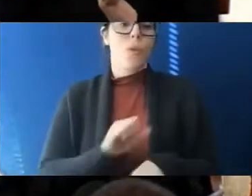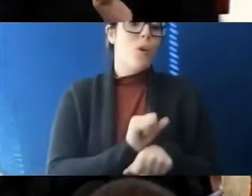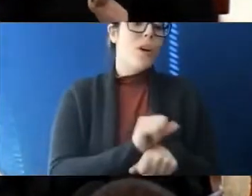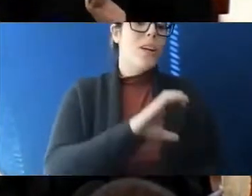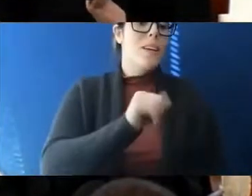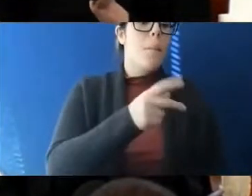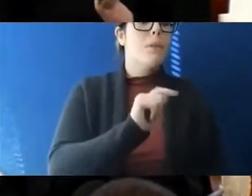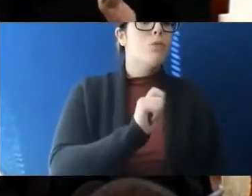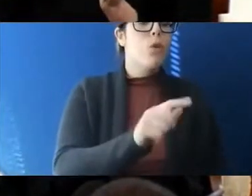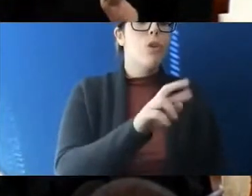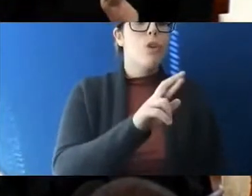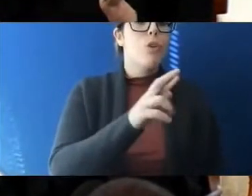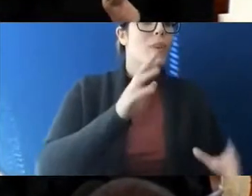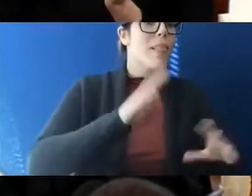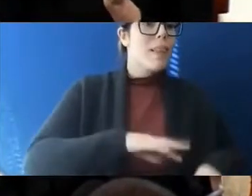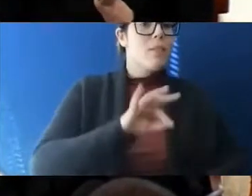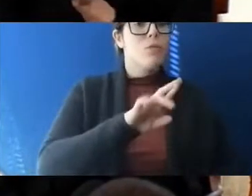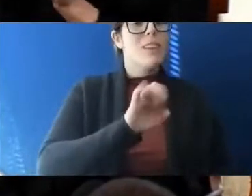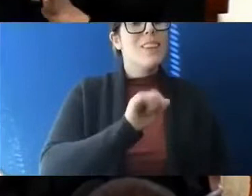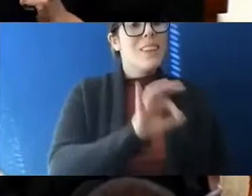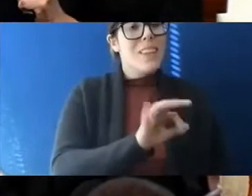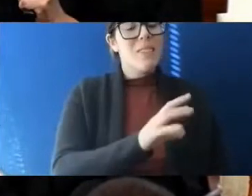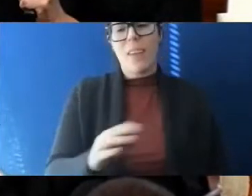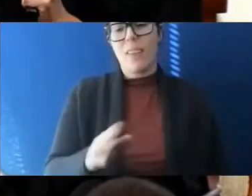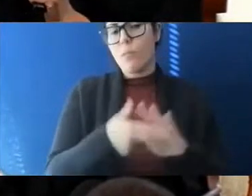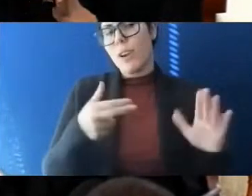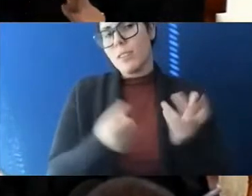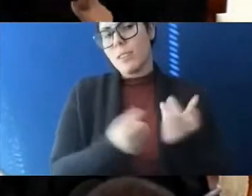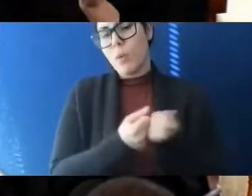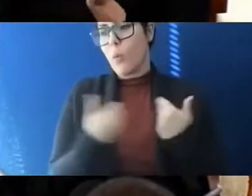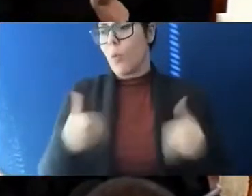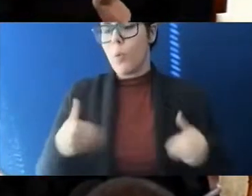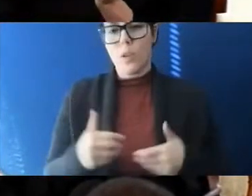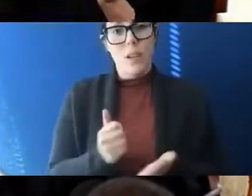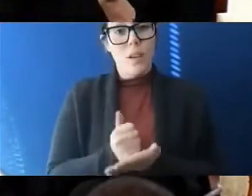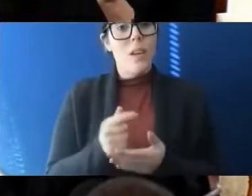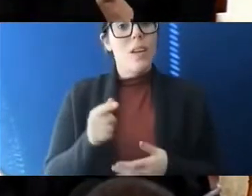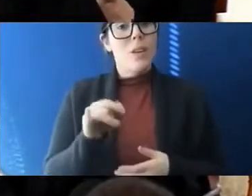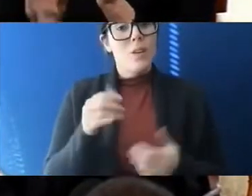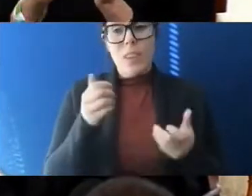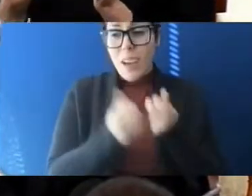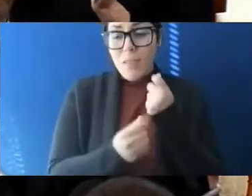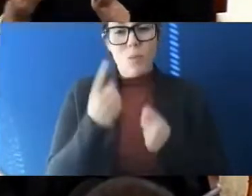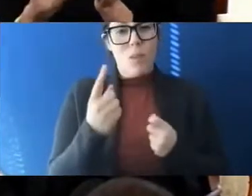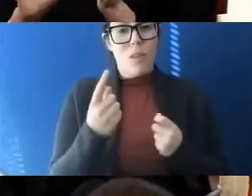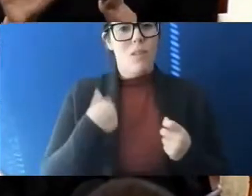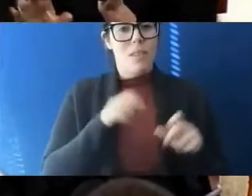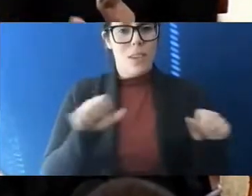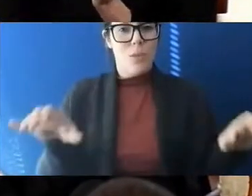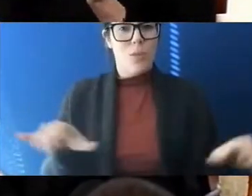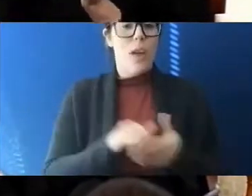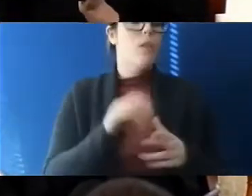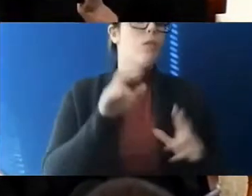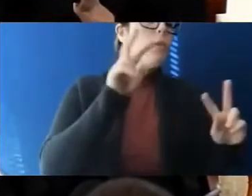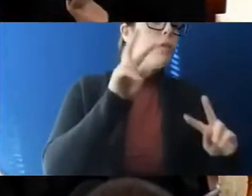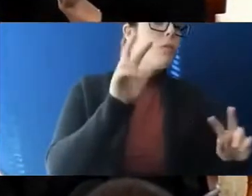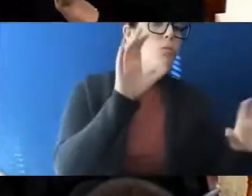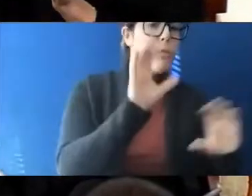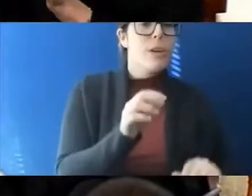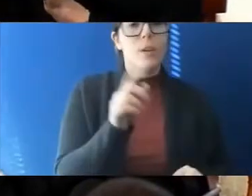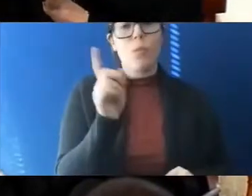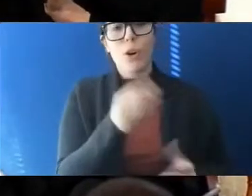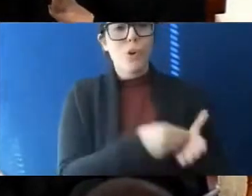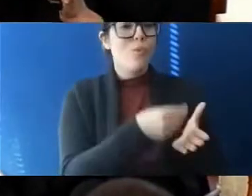brand support, and we can each do it. And so looking through your procurement, your supply chain, your